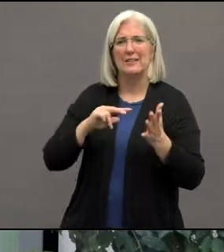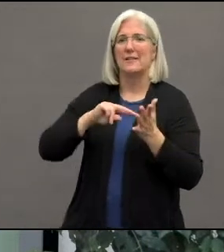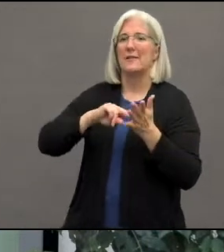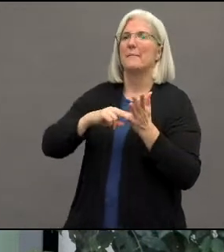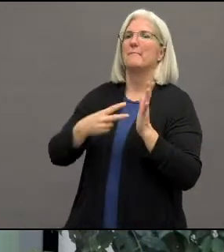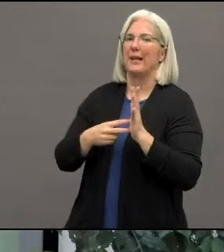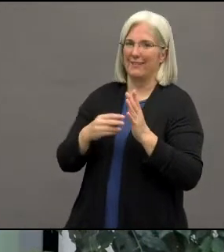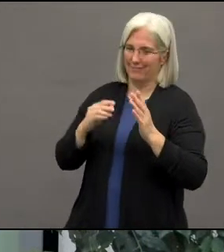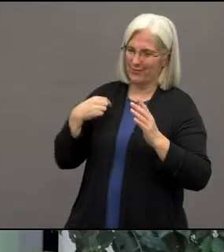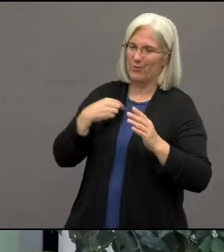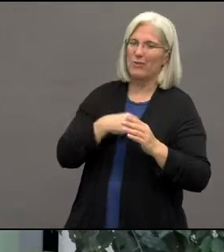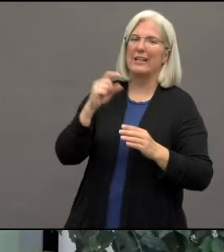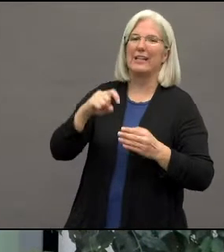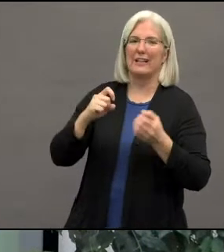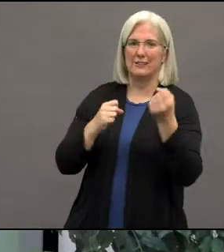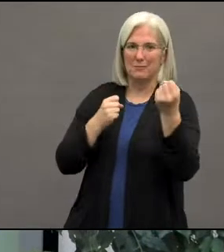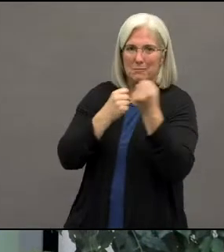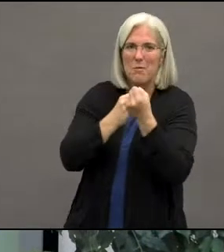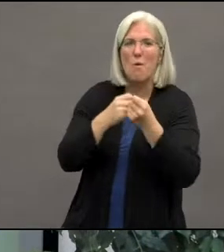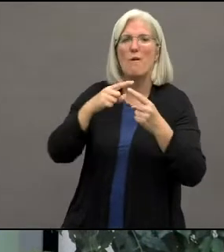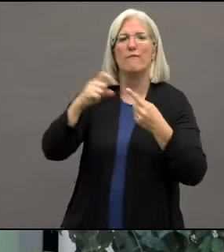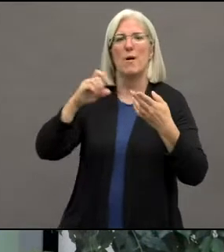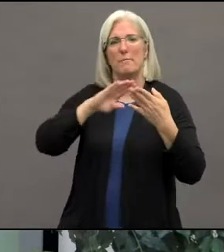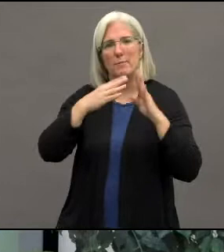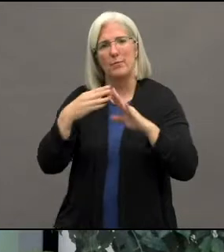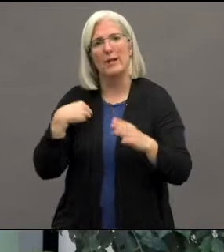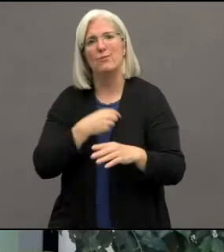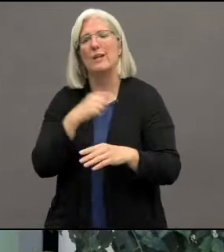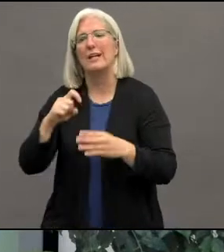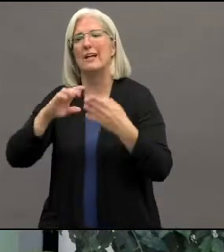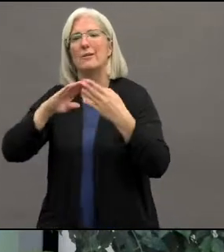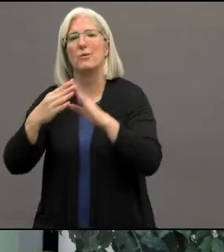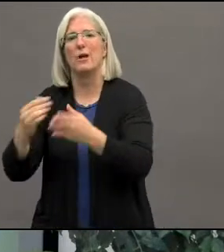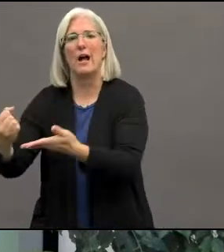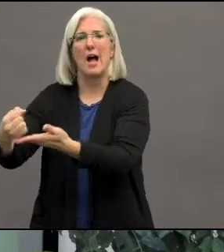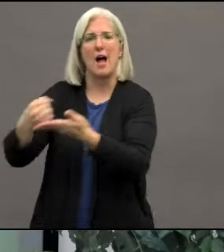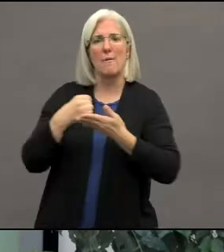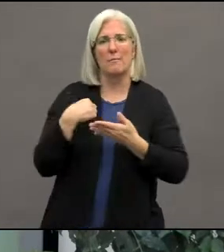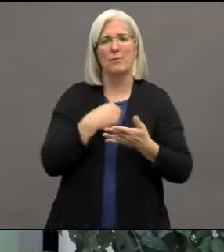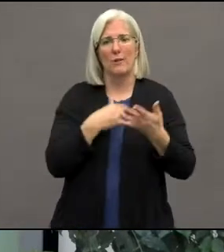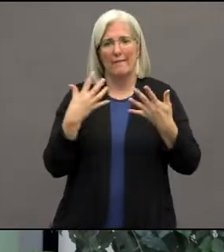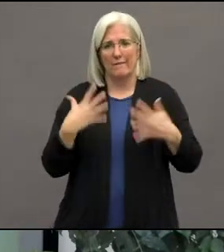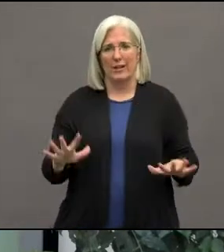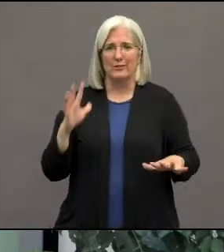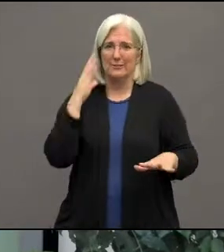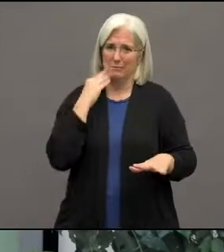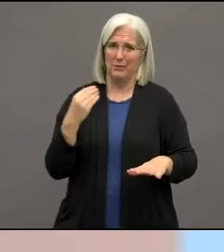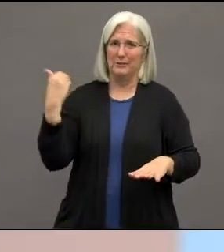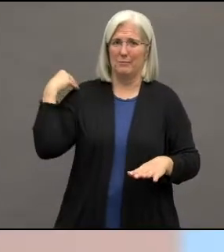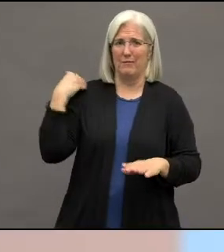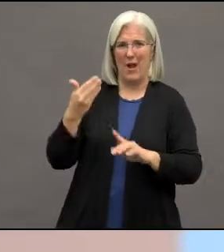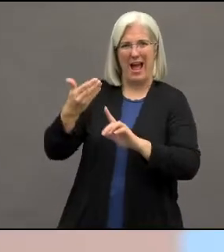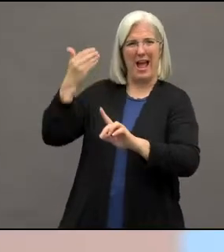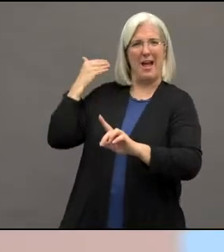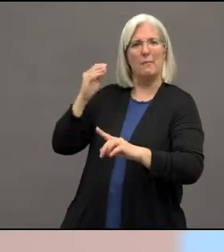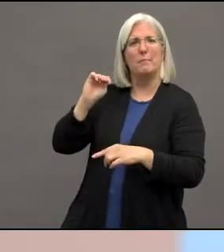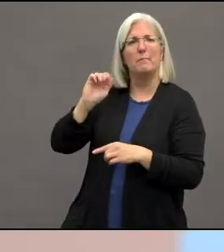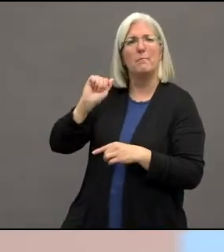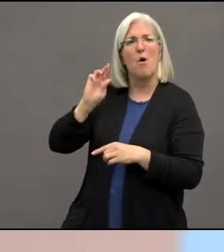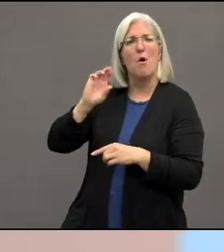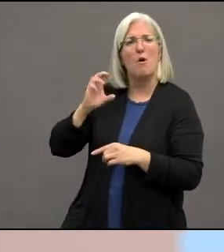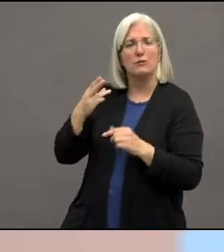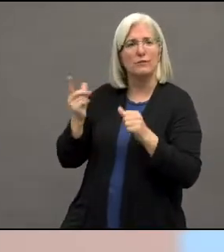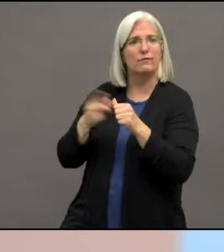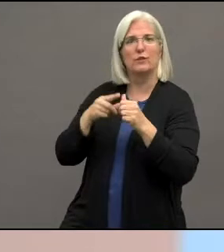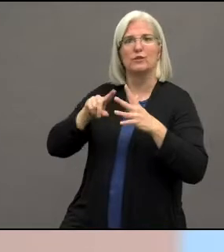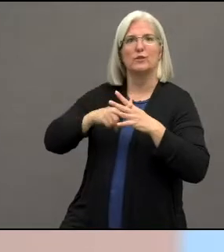We need your help. We've been here before. Back in March when everything started, and at the end of July and